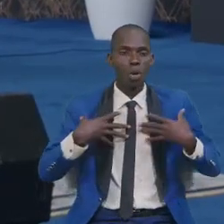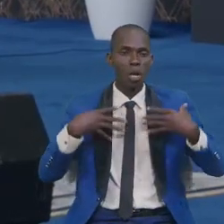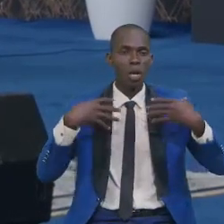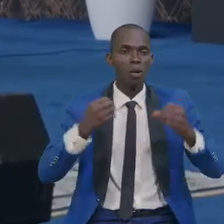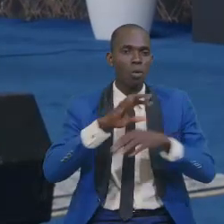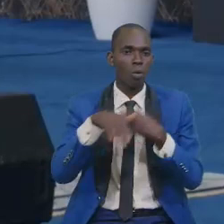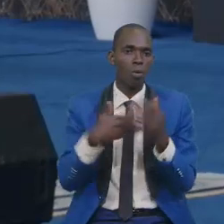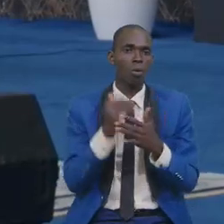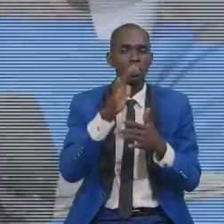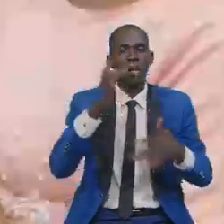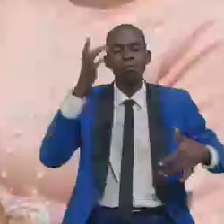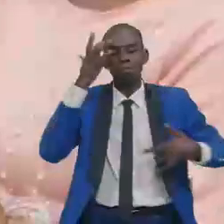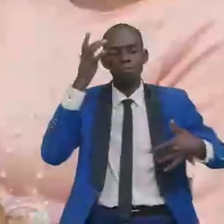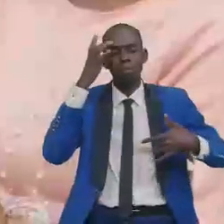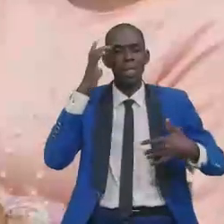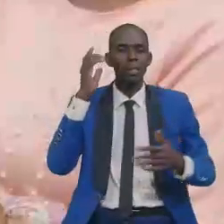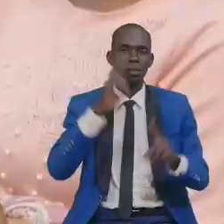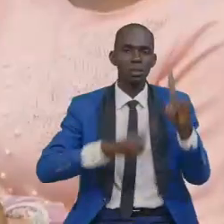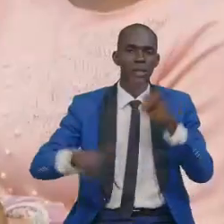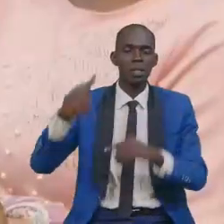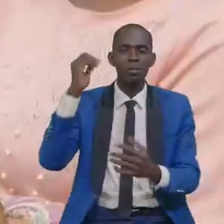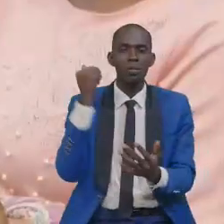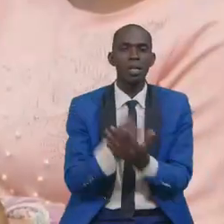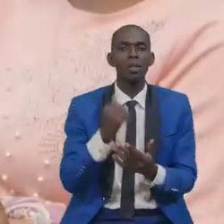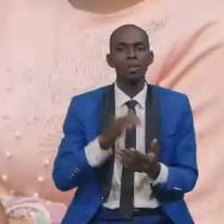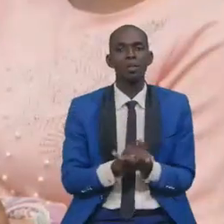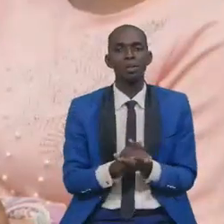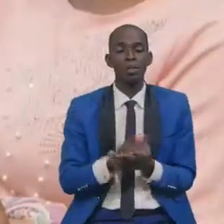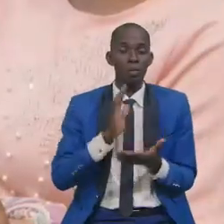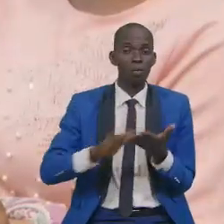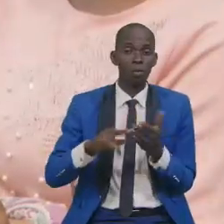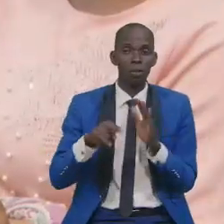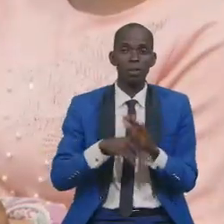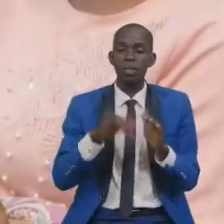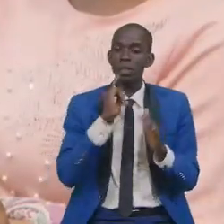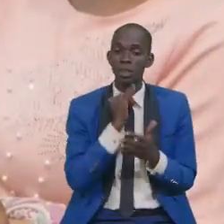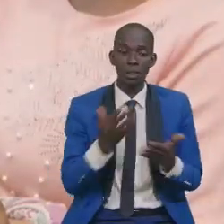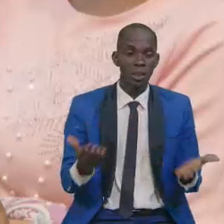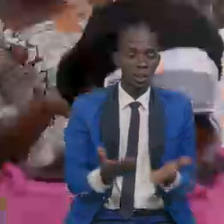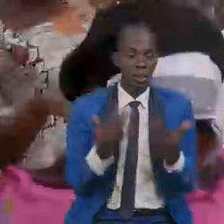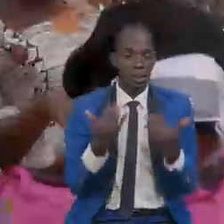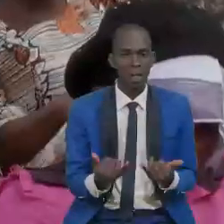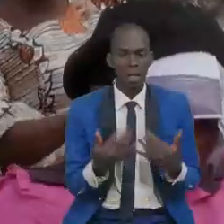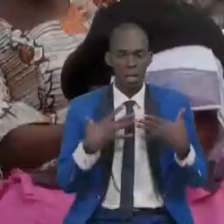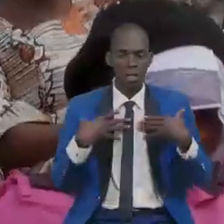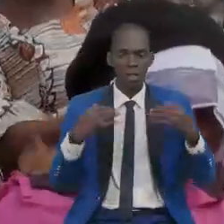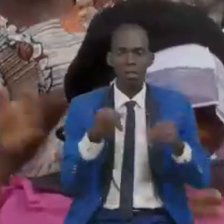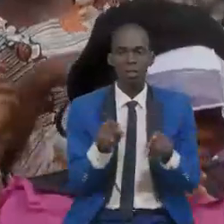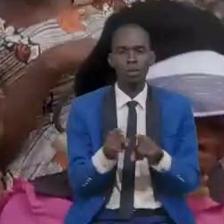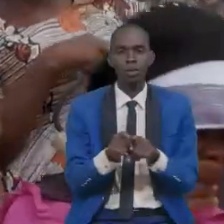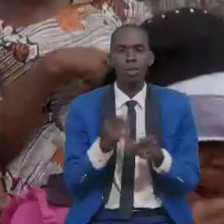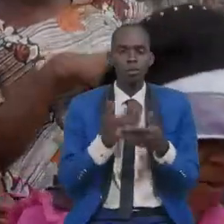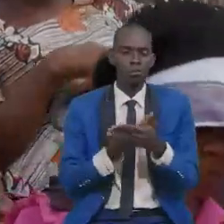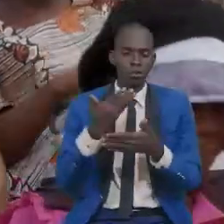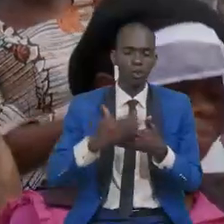diseases amen deepness has come and healing has come beyond